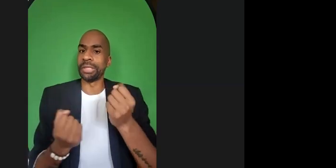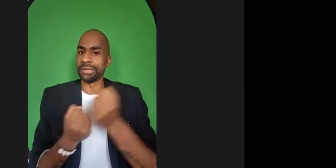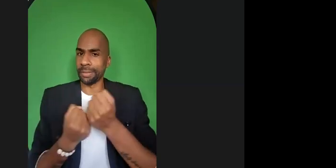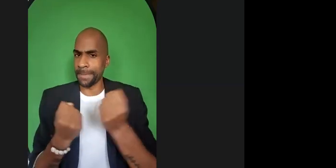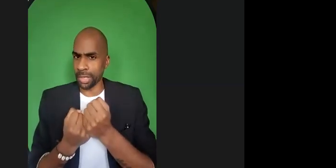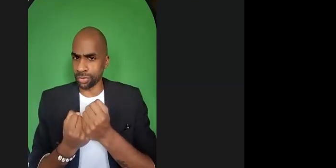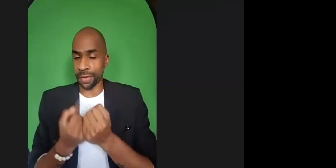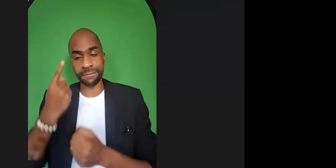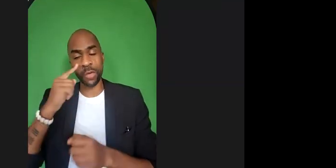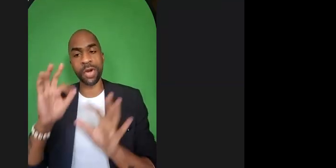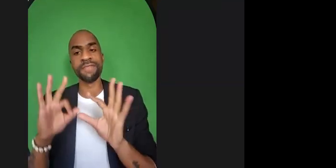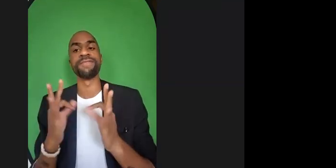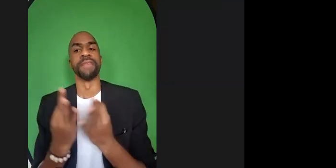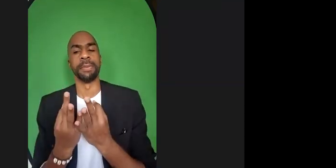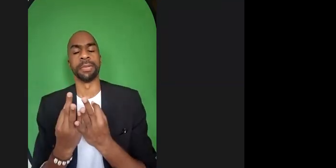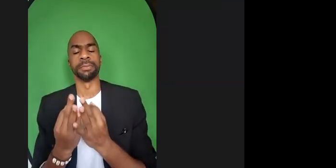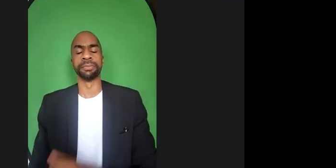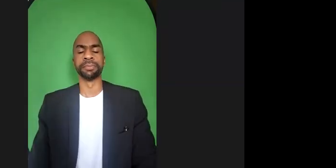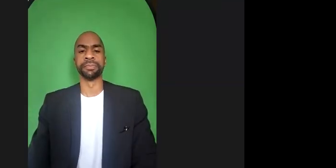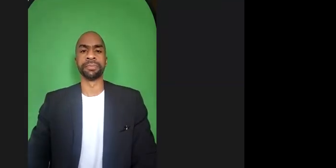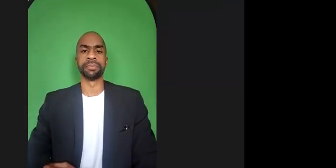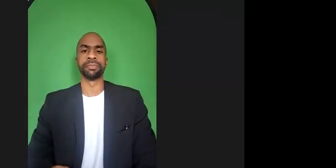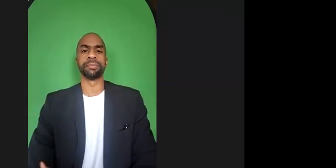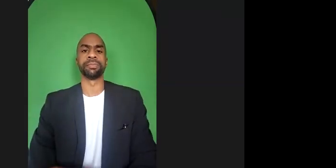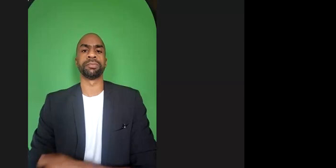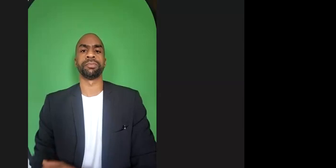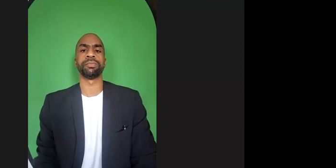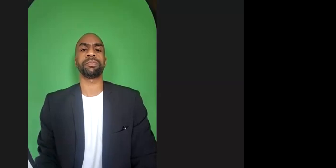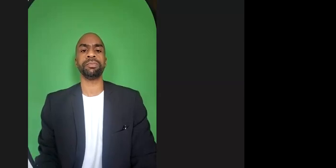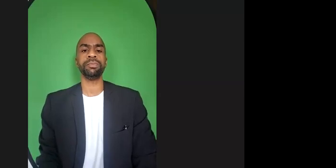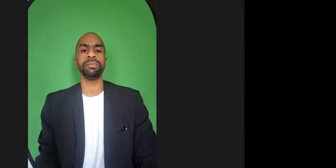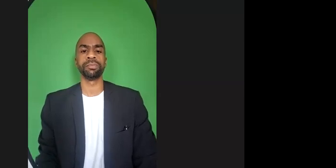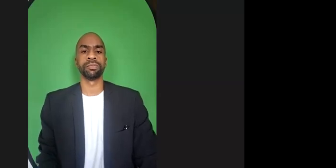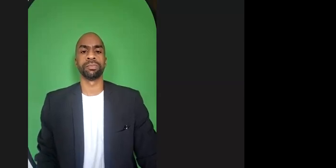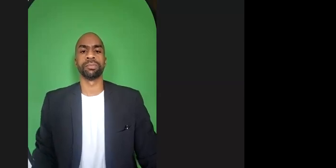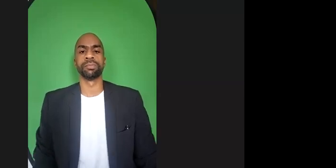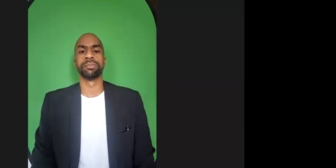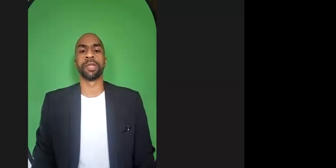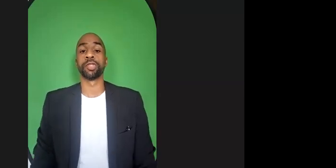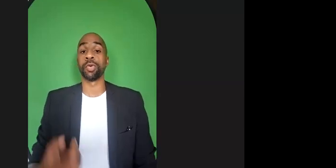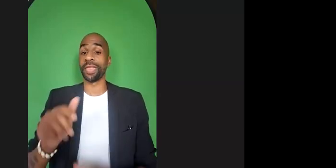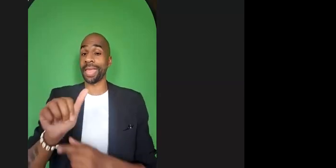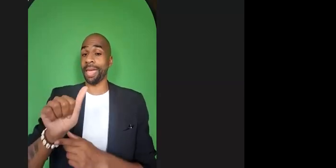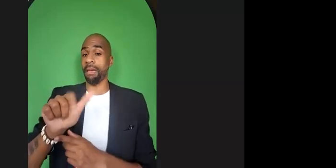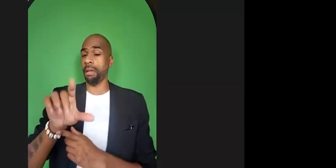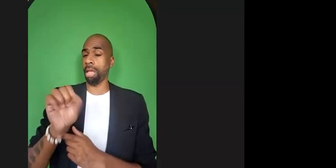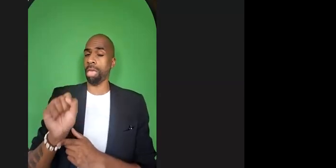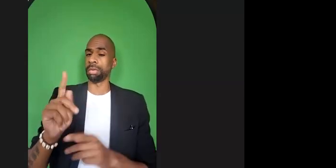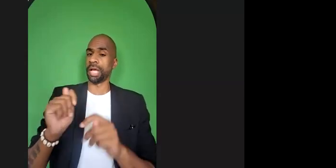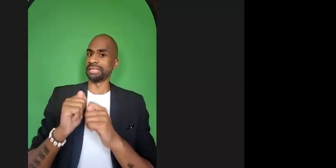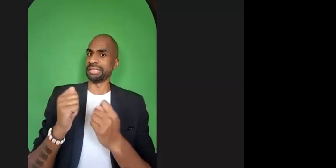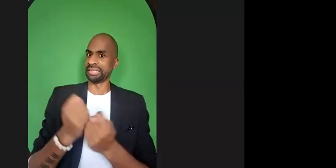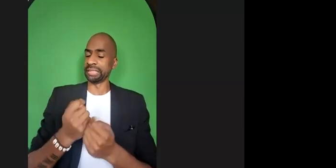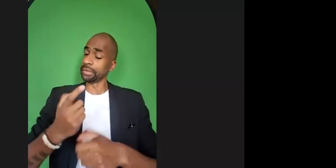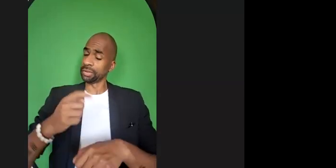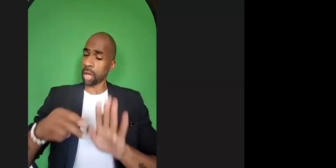So, you know, we are often referred patients by the ALS team really from the time of